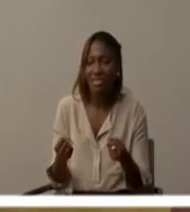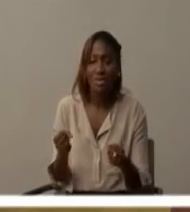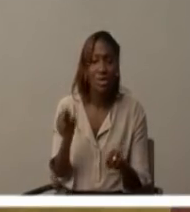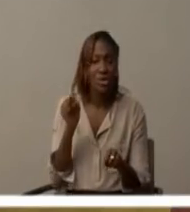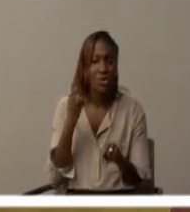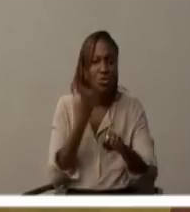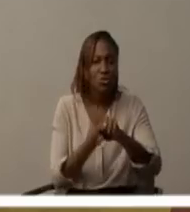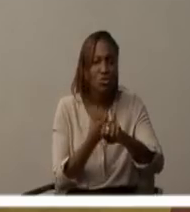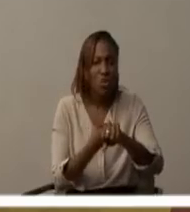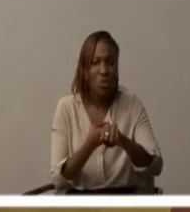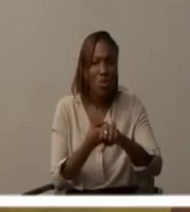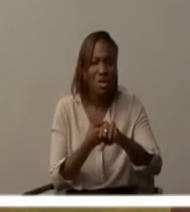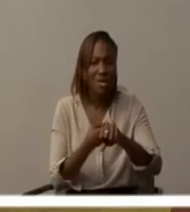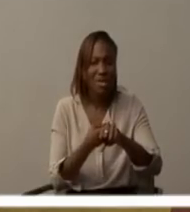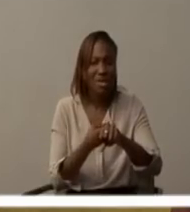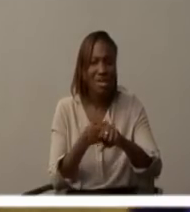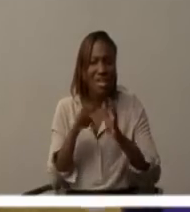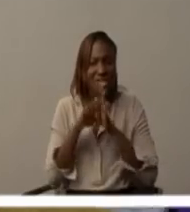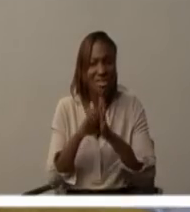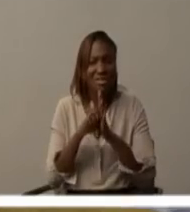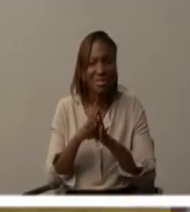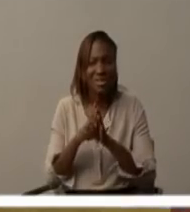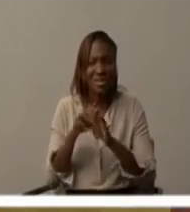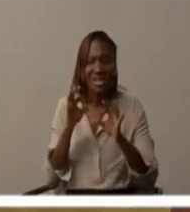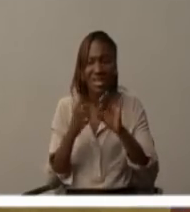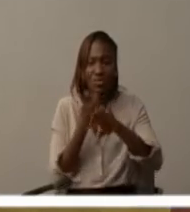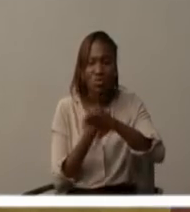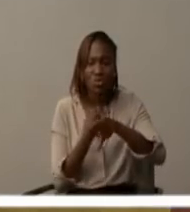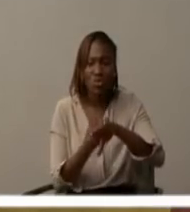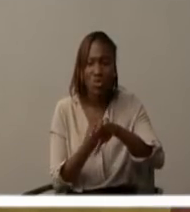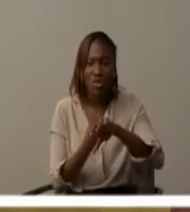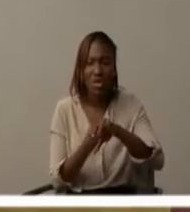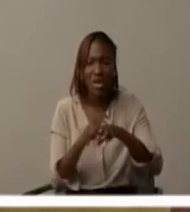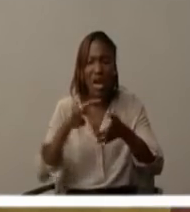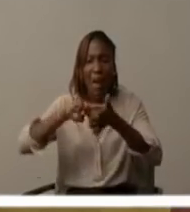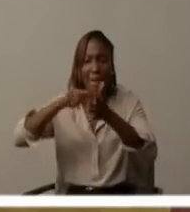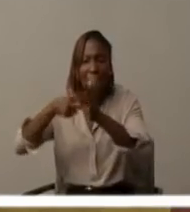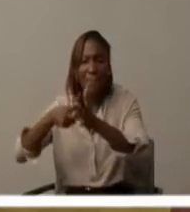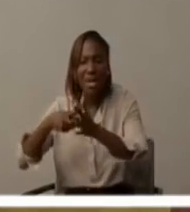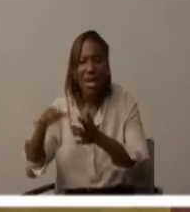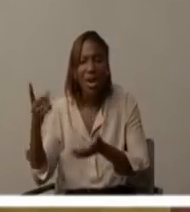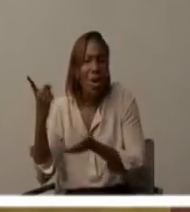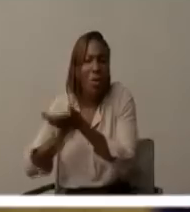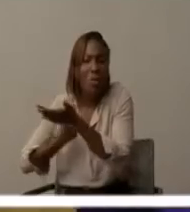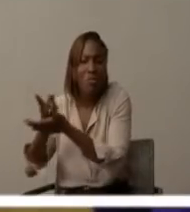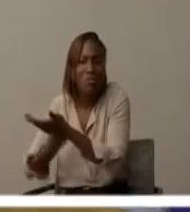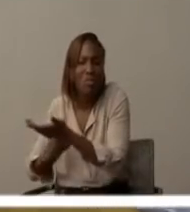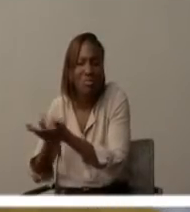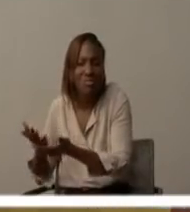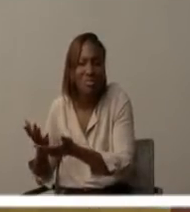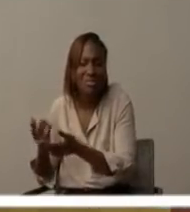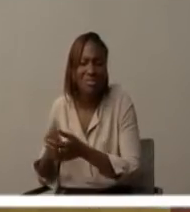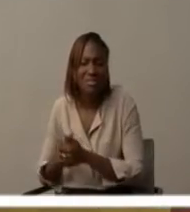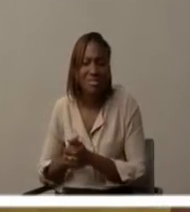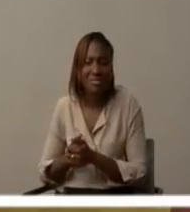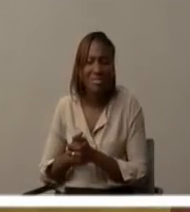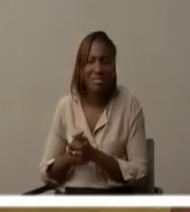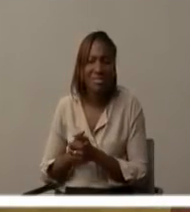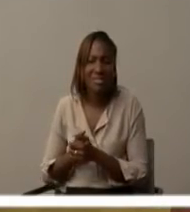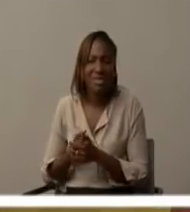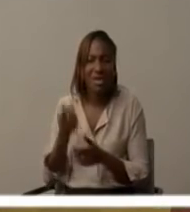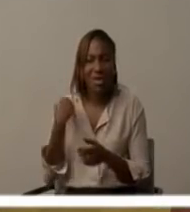stone? How do we open back the grave? How do we open back that which was death? You